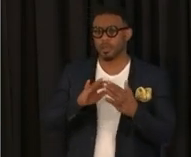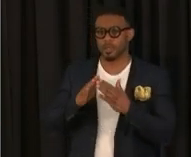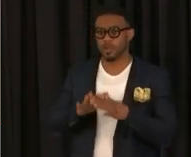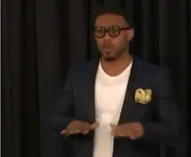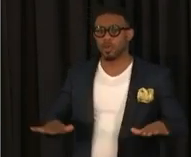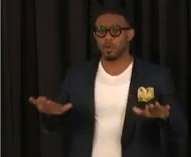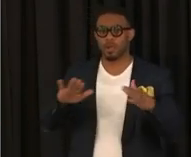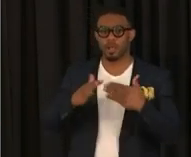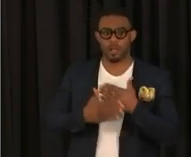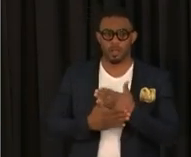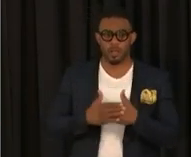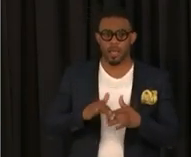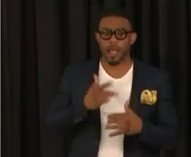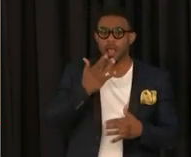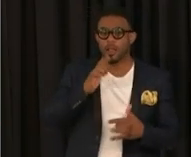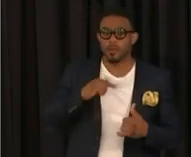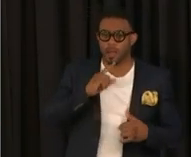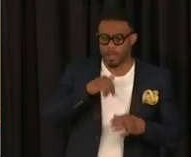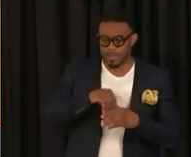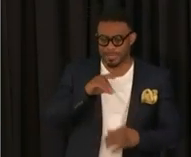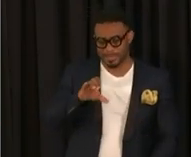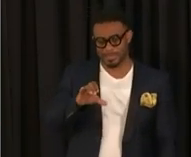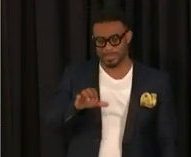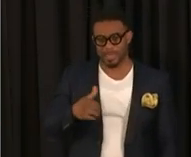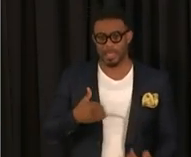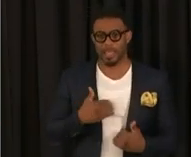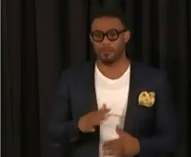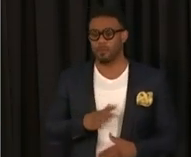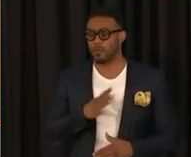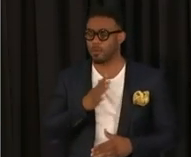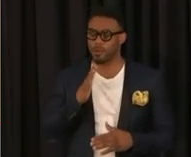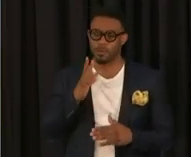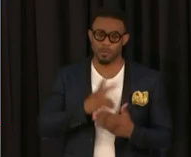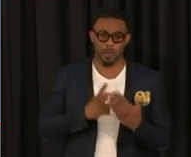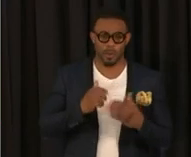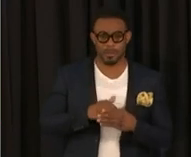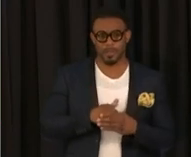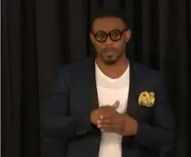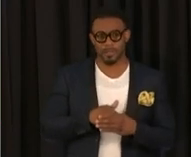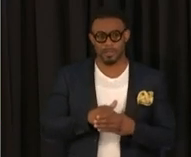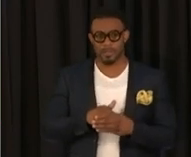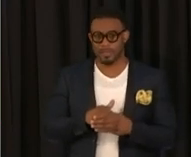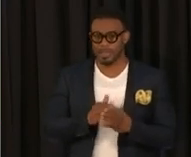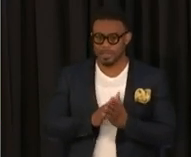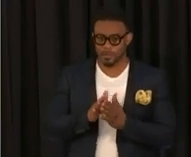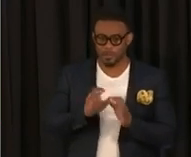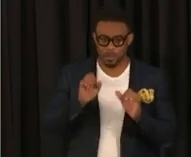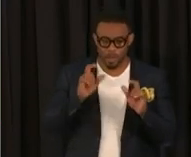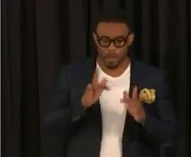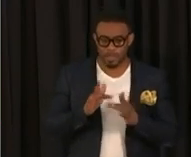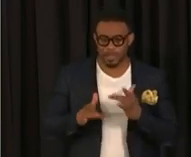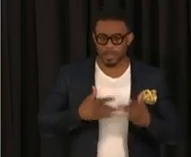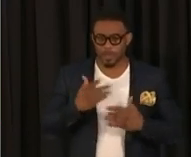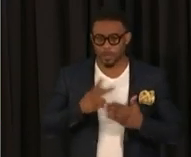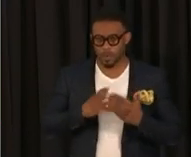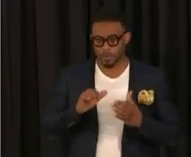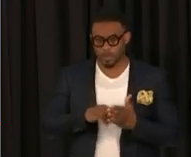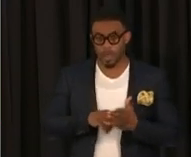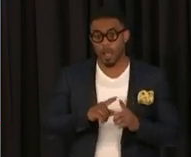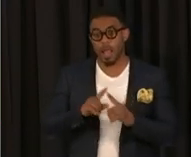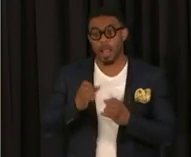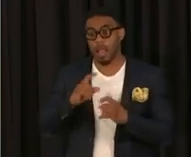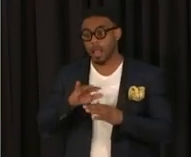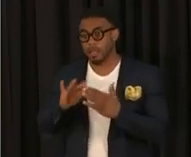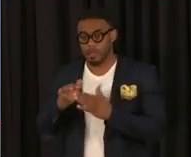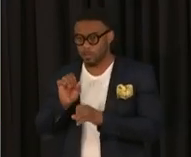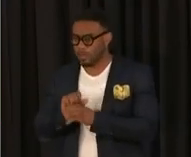multiple cities across the country, how fortunate we are in the district to have robust programs and incentives to do all of the exciting programs we're talking about. And a